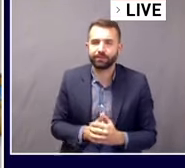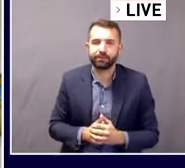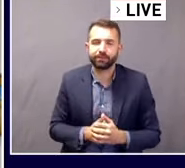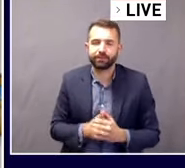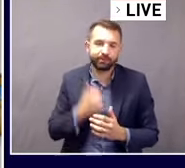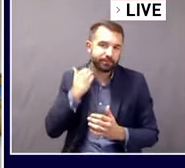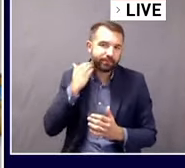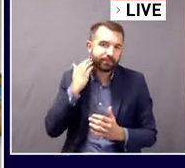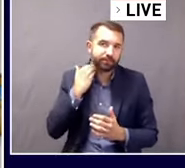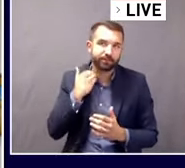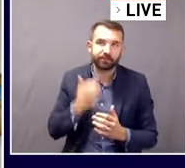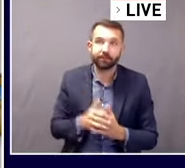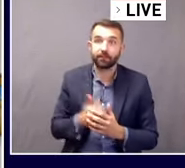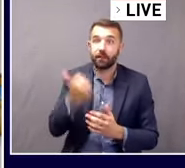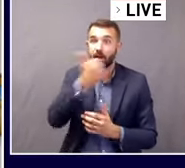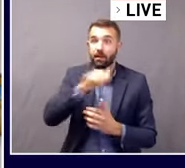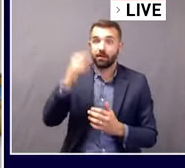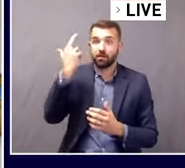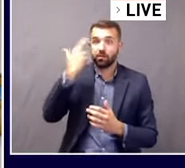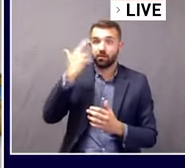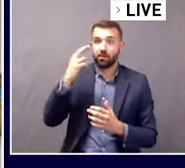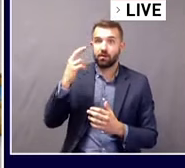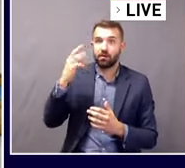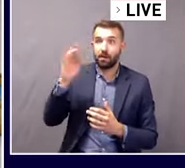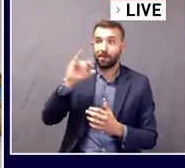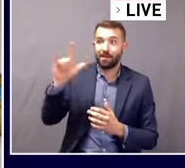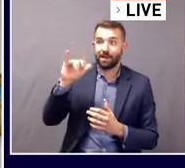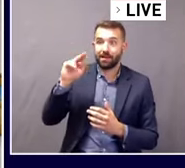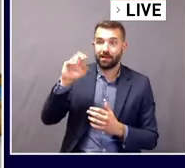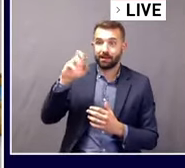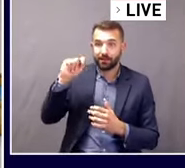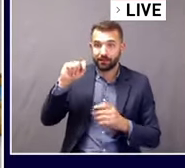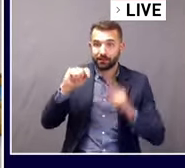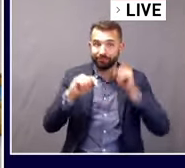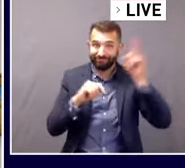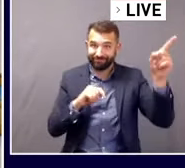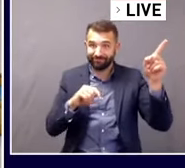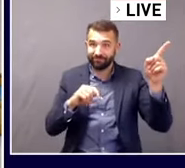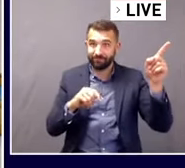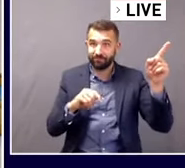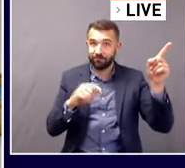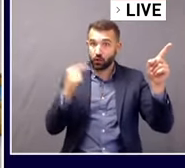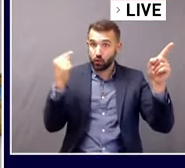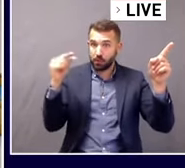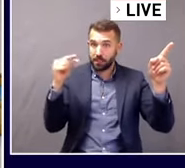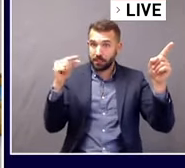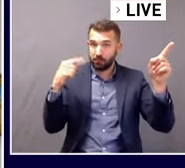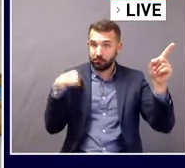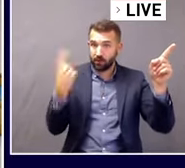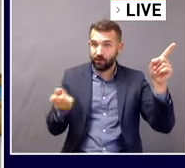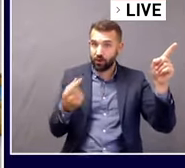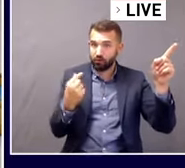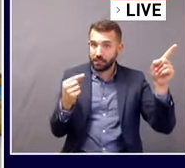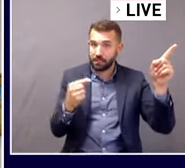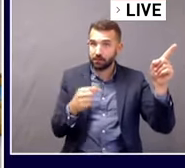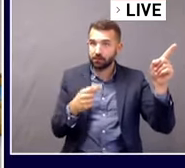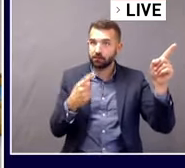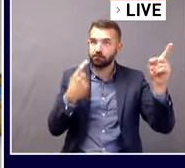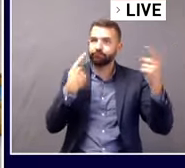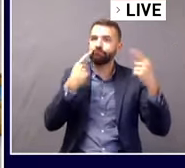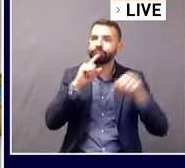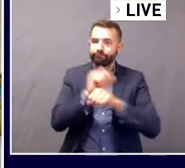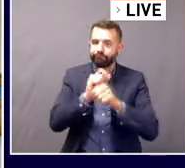schools in York County and Millinocket, why they were still green for so long before actually going yellow with the outbreaks that were there?